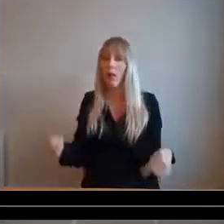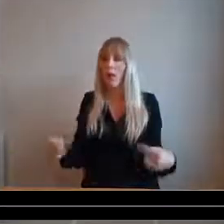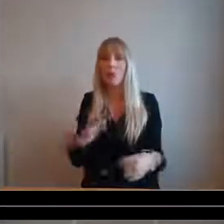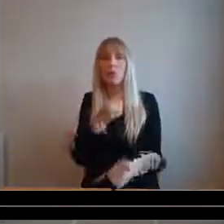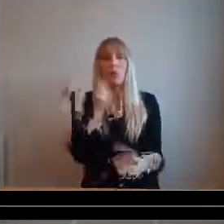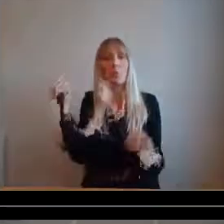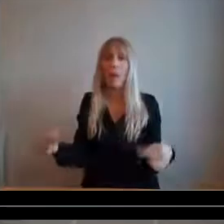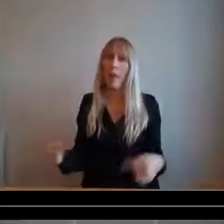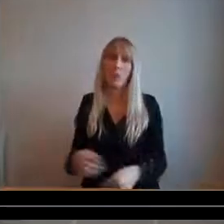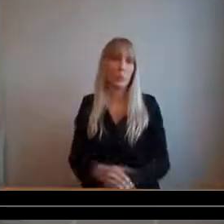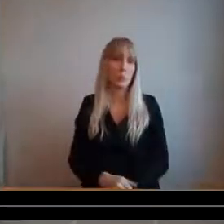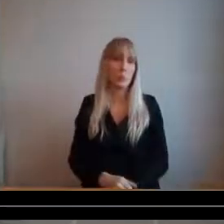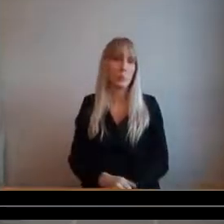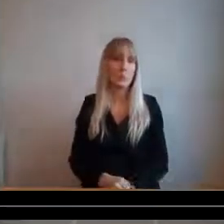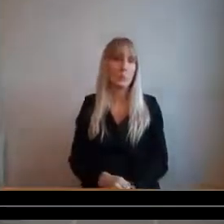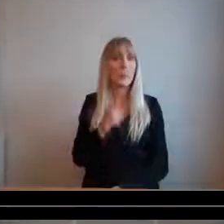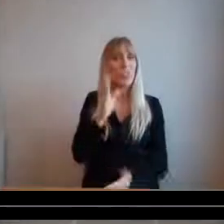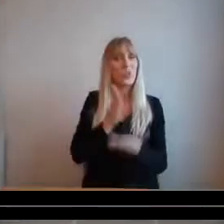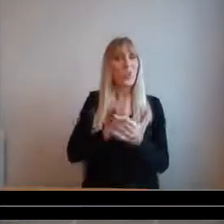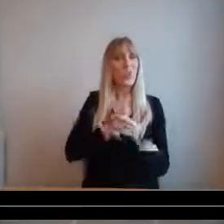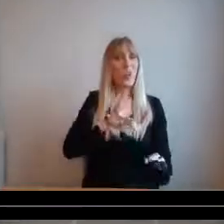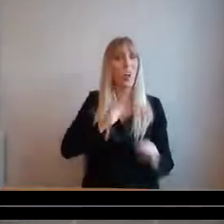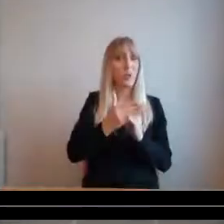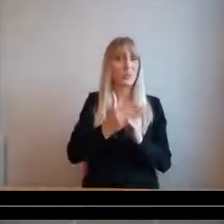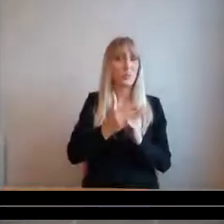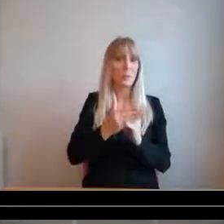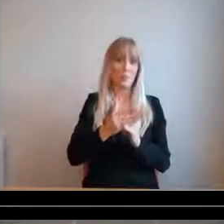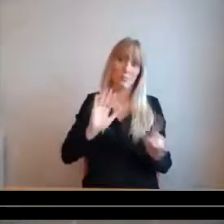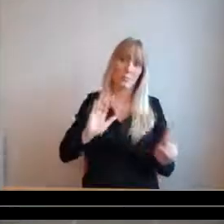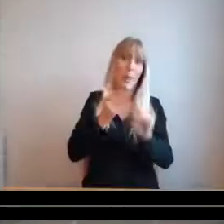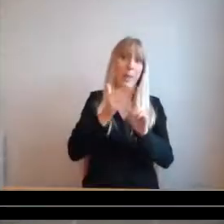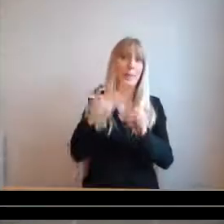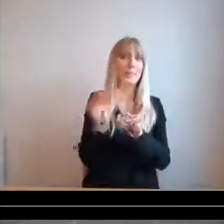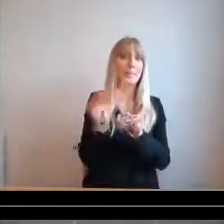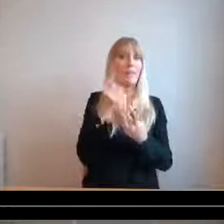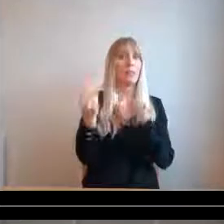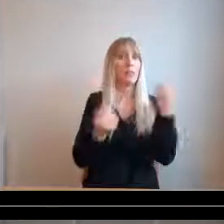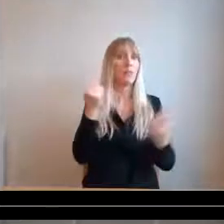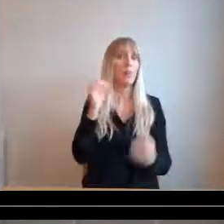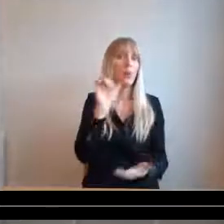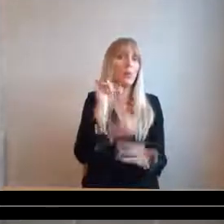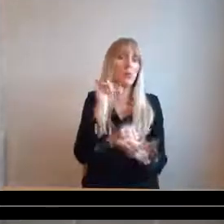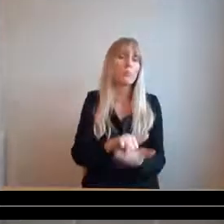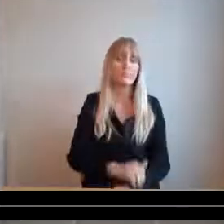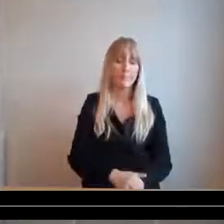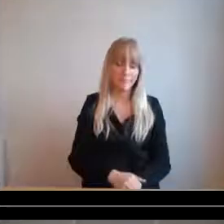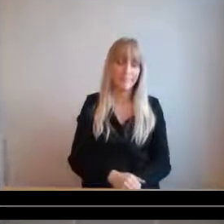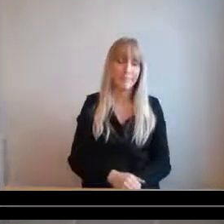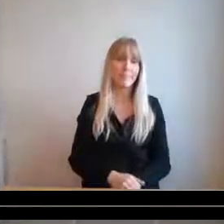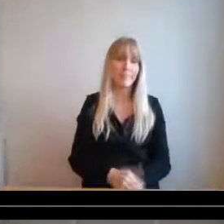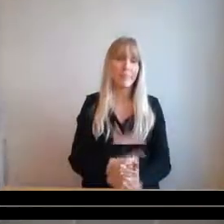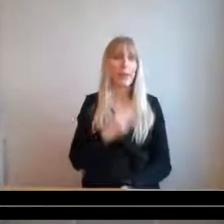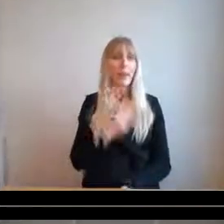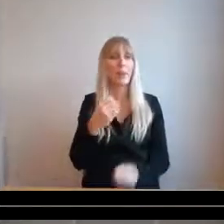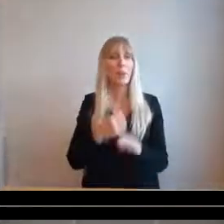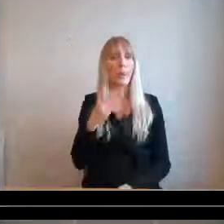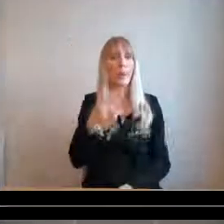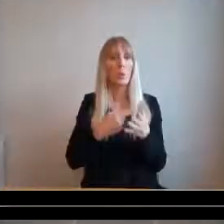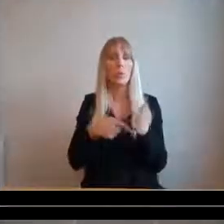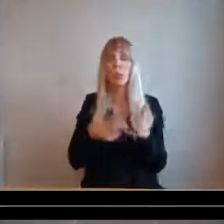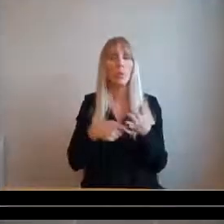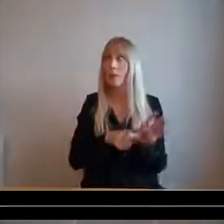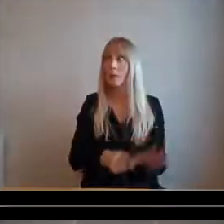crossing. And it's ultimately done in the name of safety. Absolutely. Yeah. Thank you, Gary. Thank